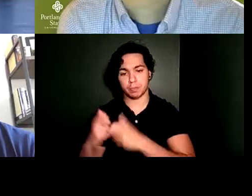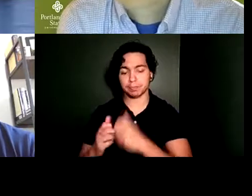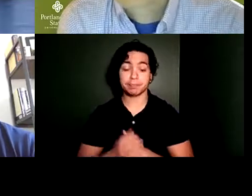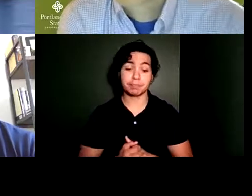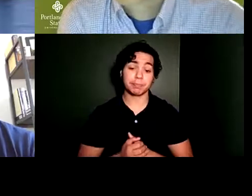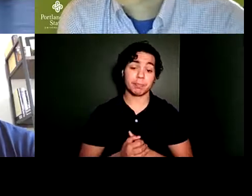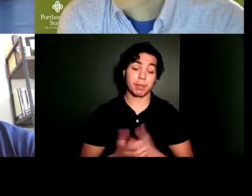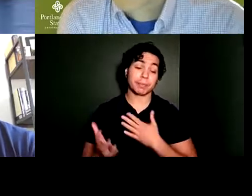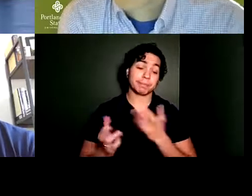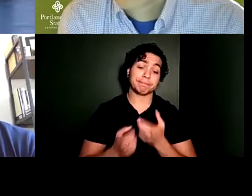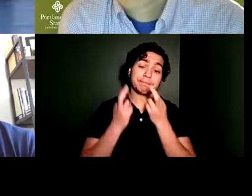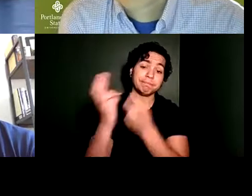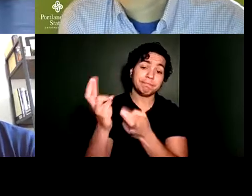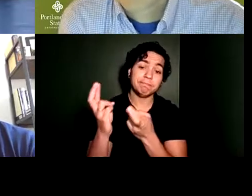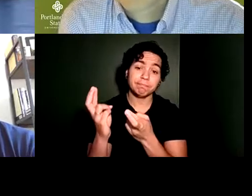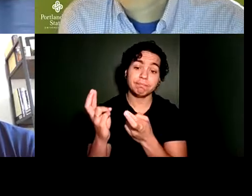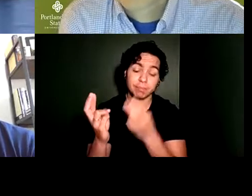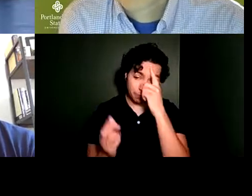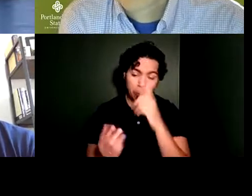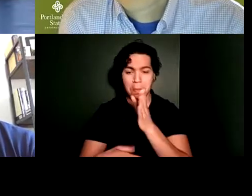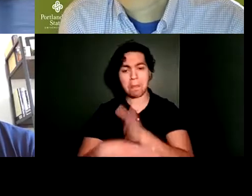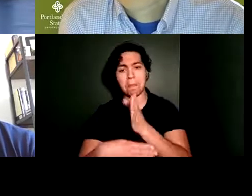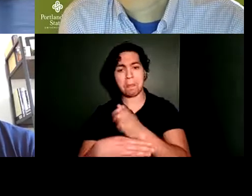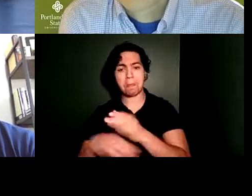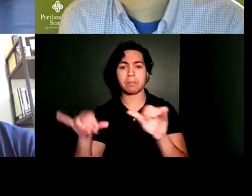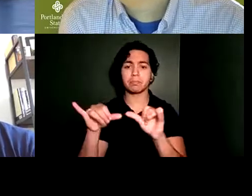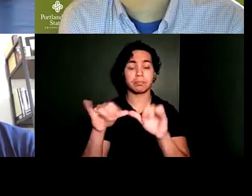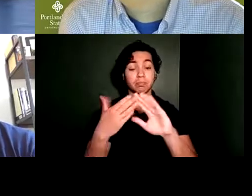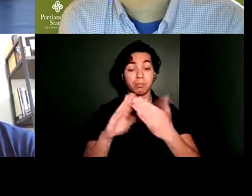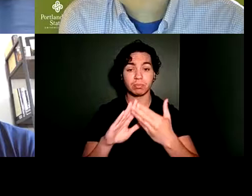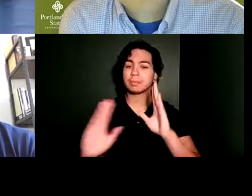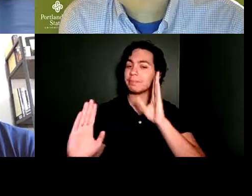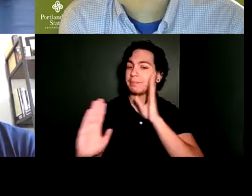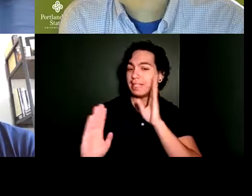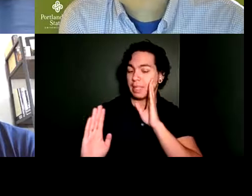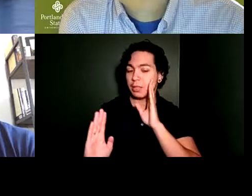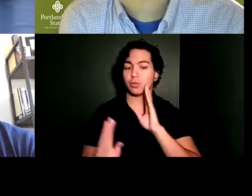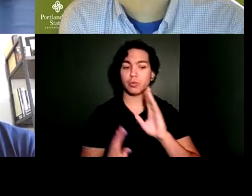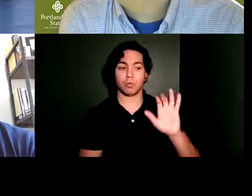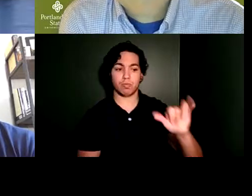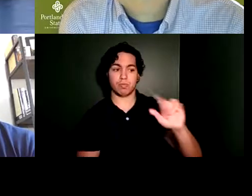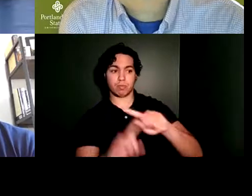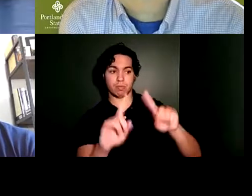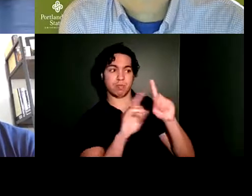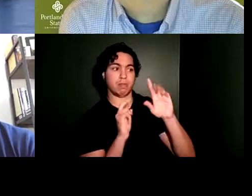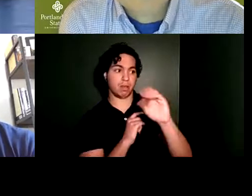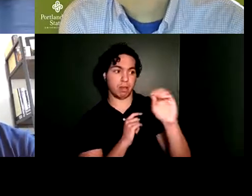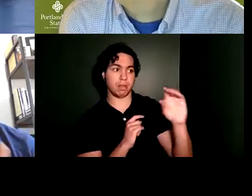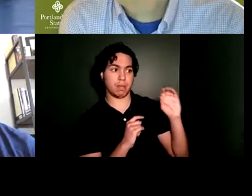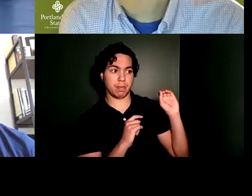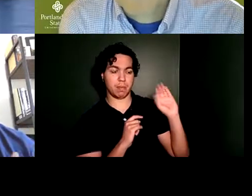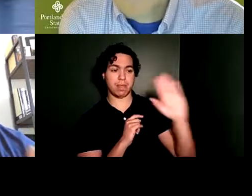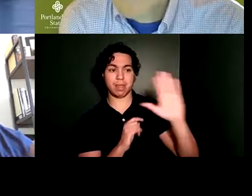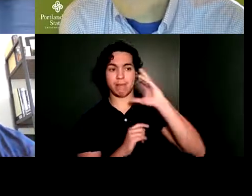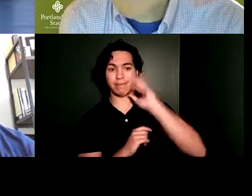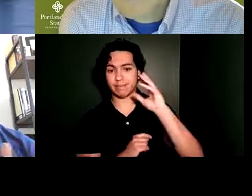So my recommendation there for mid-sized cities is to pay attention to the experience of the operators on whether or not they have a